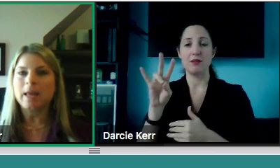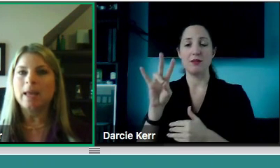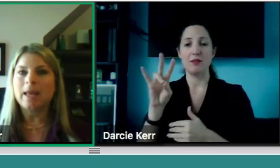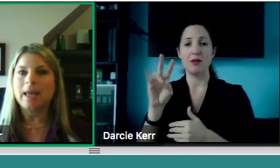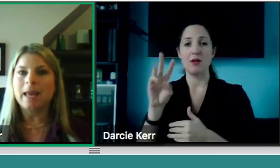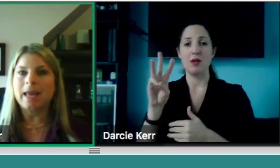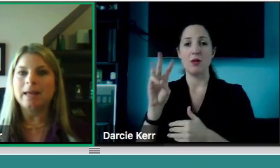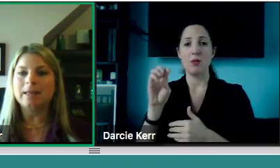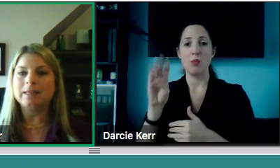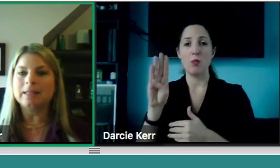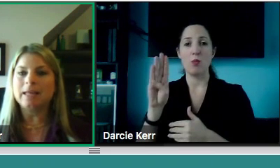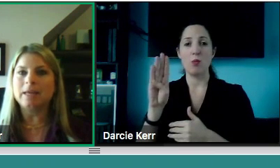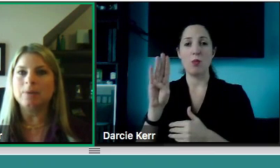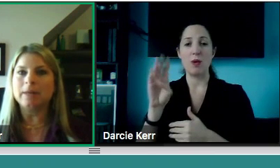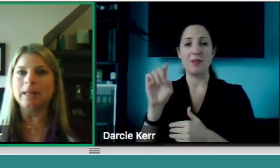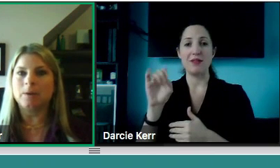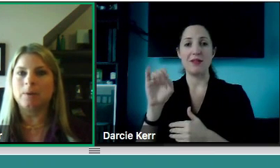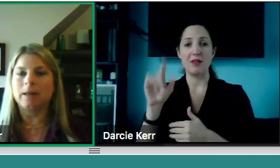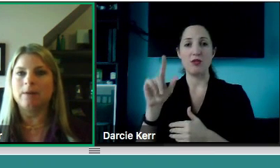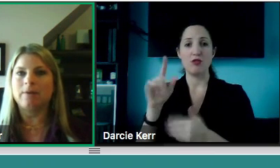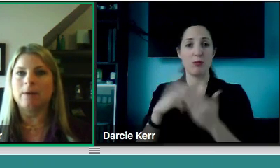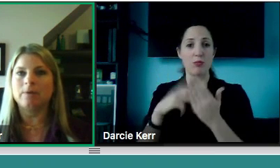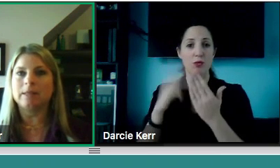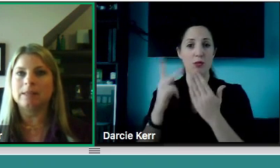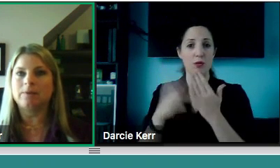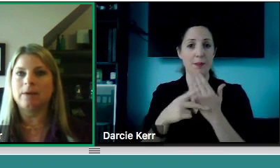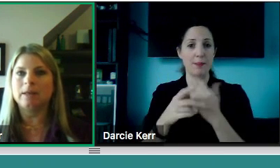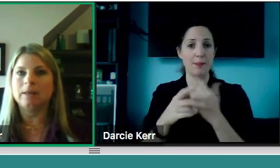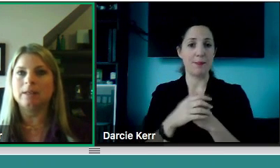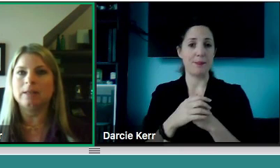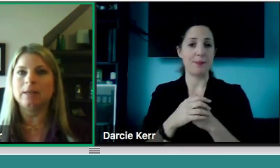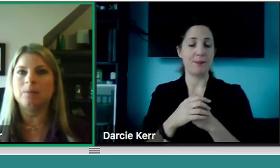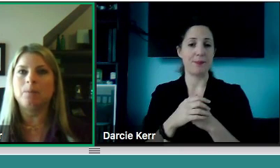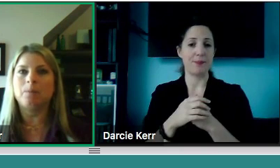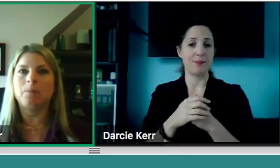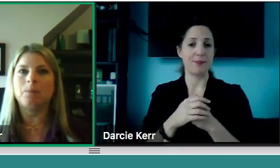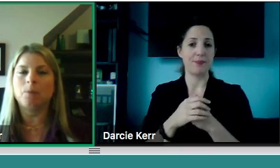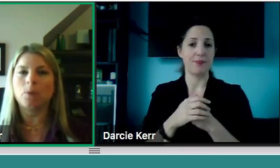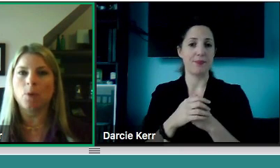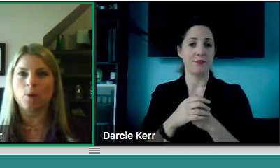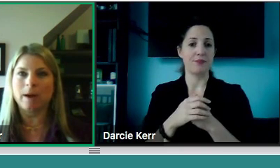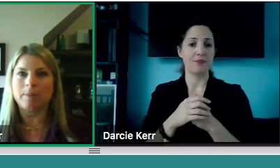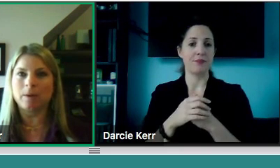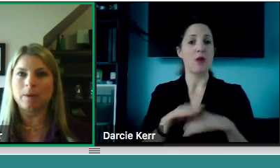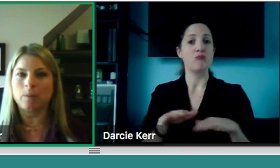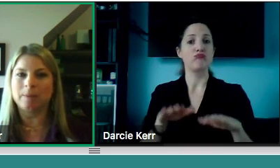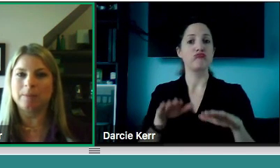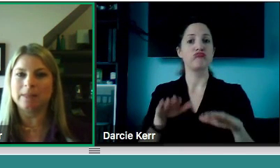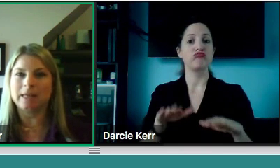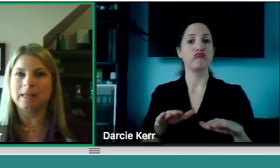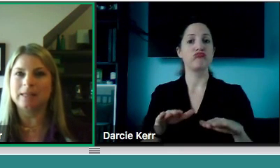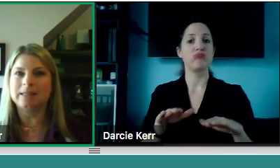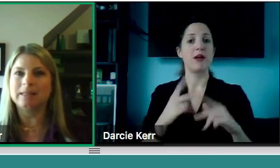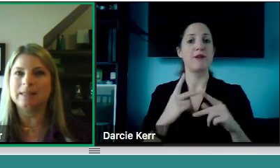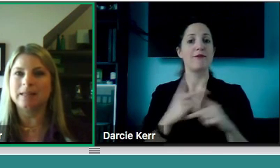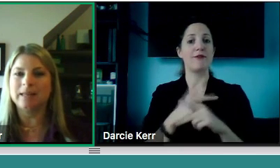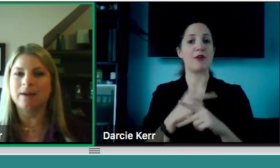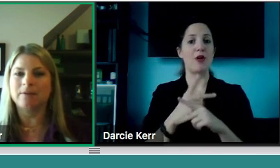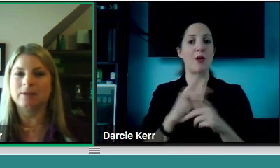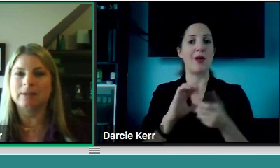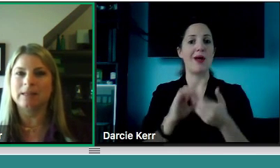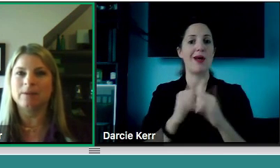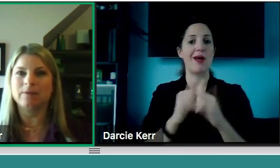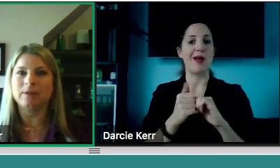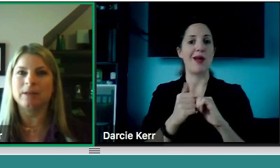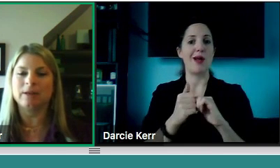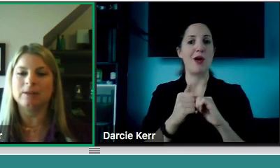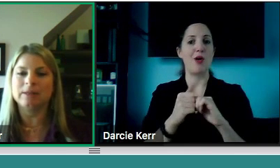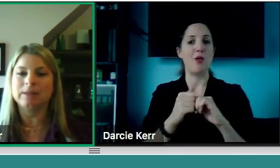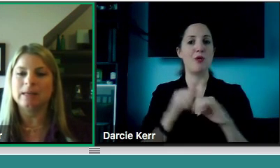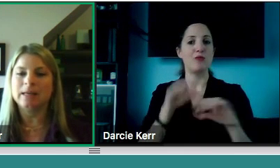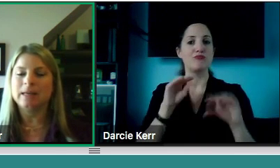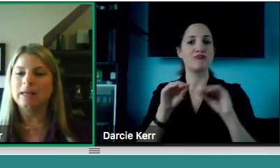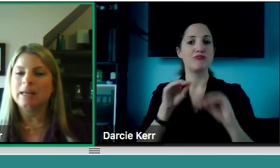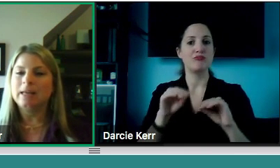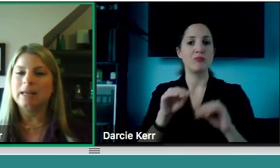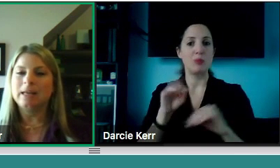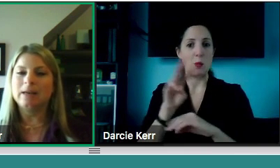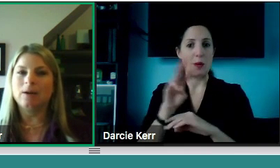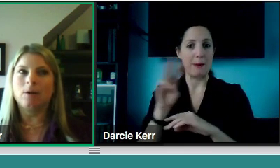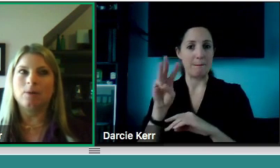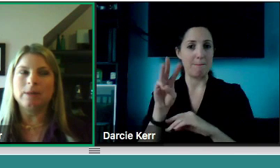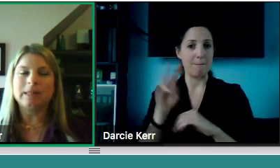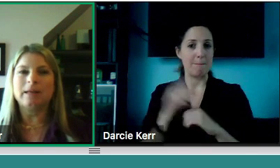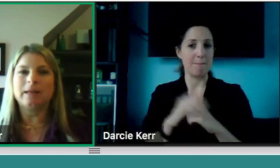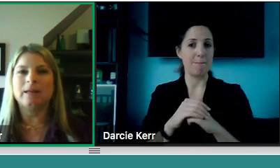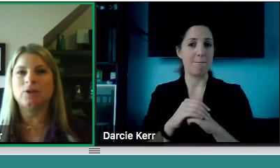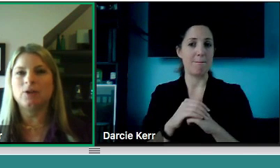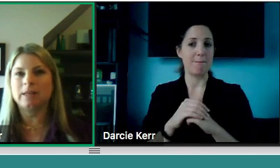program. And he really quickly found his feet programming websites and did that for several years.